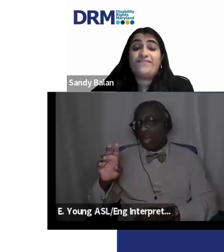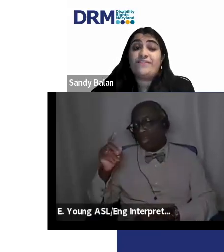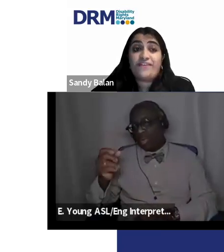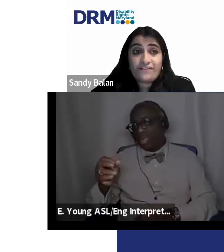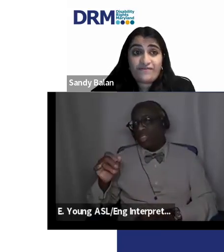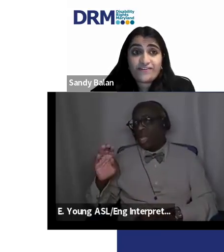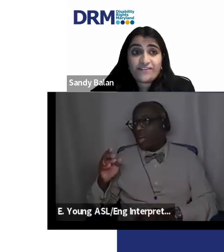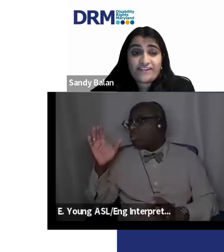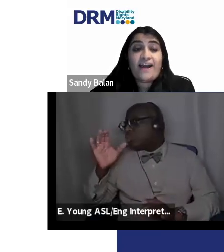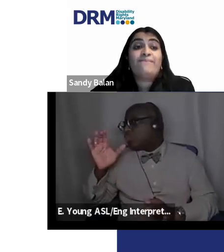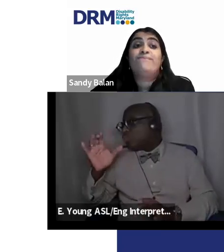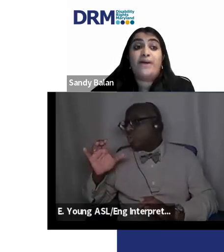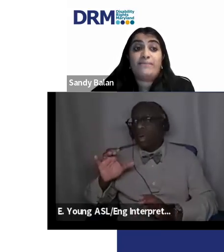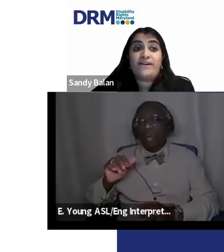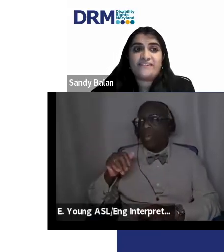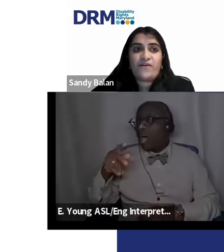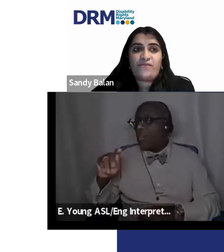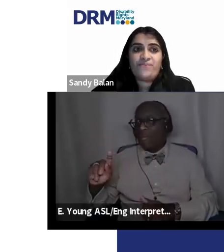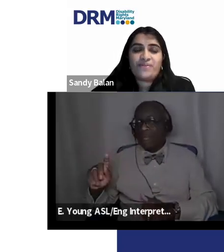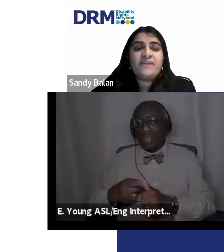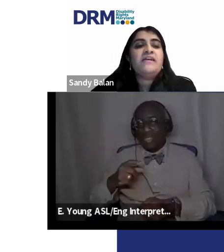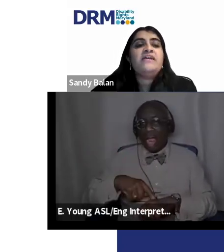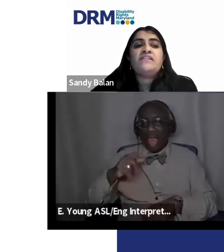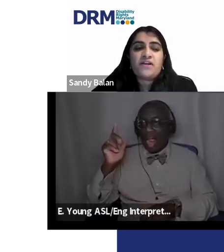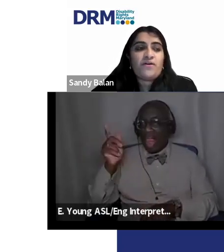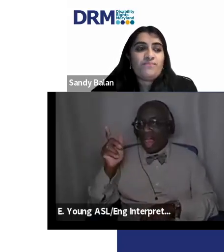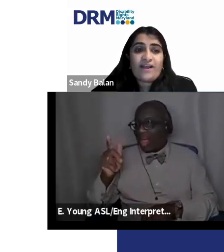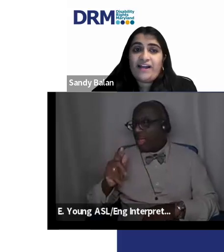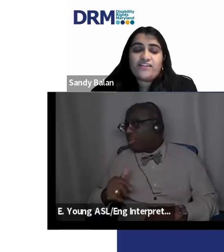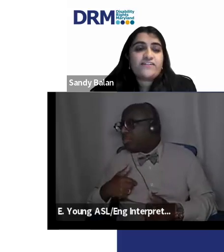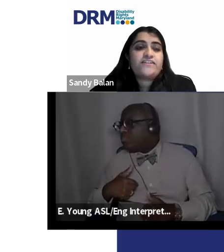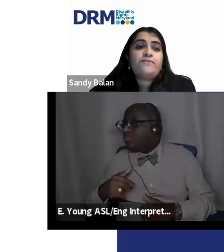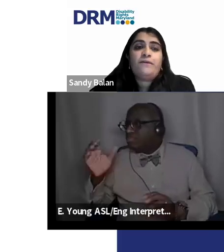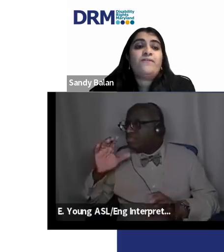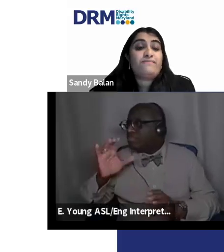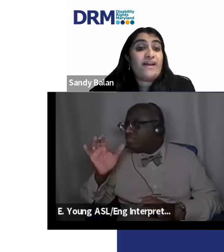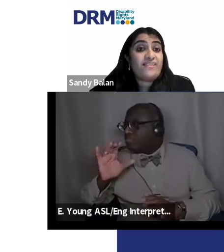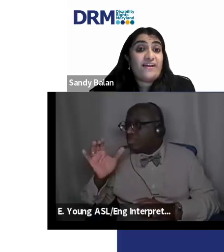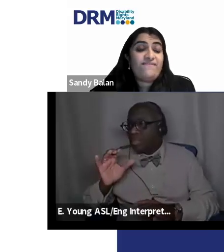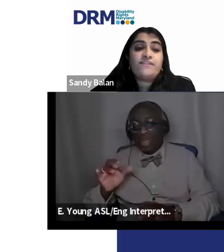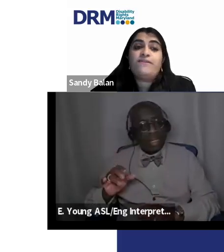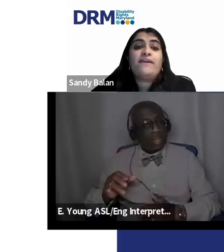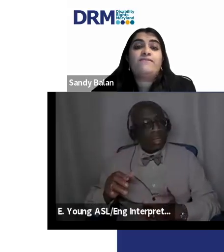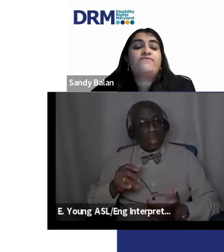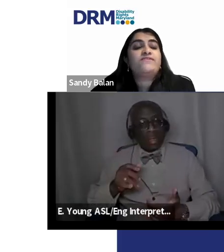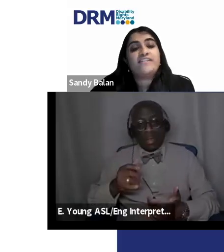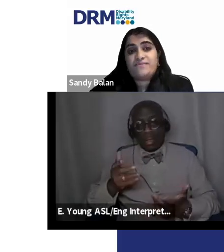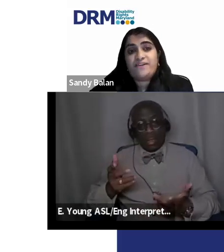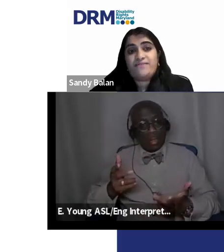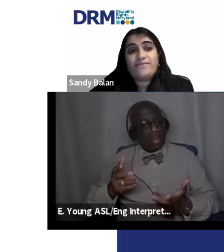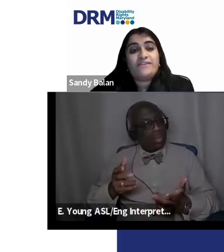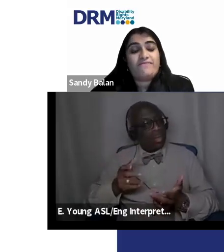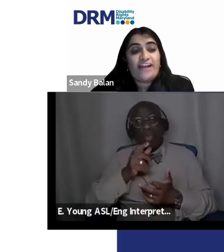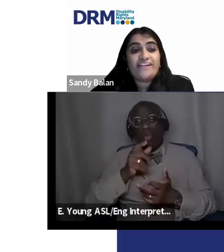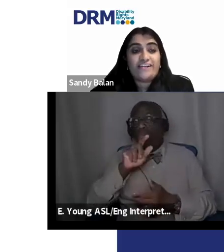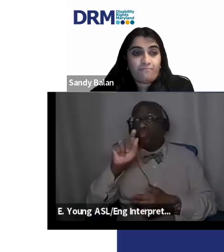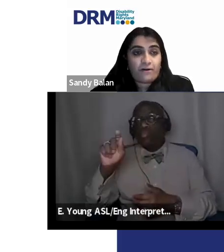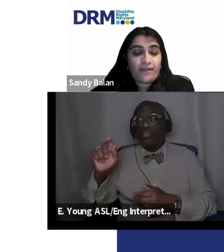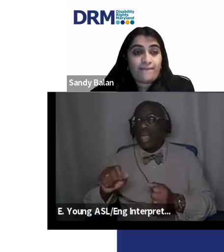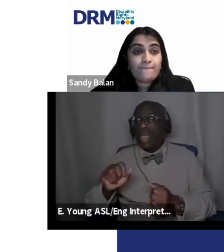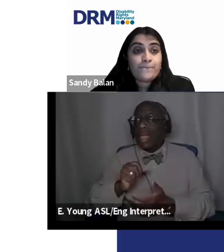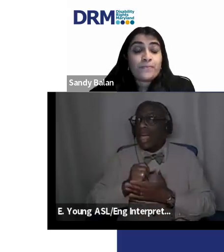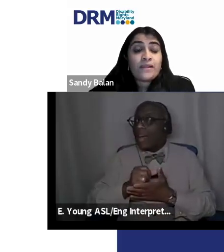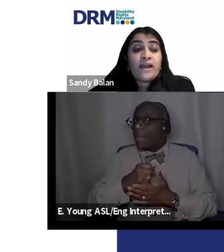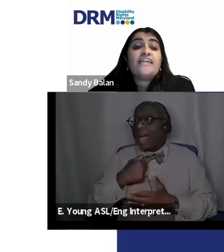apartment hunting for the very first time by myself. So I turned to the people in my life to be able to assist me with finding